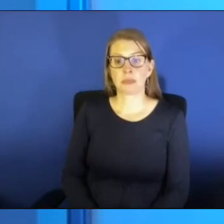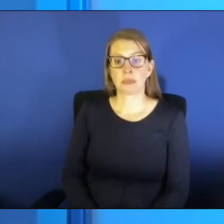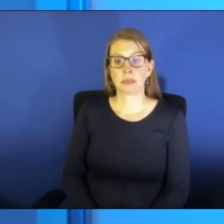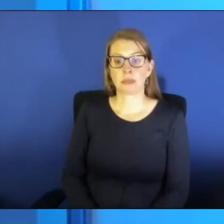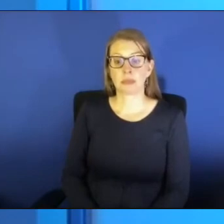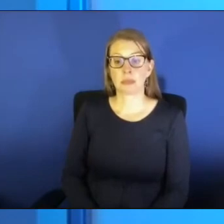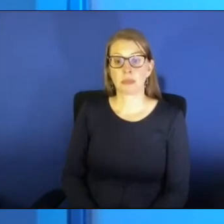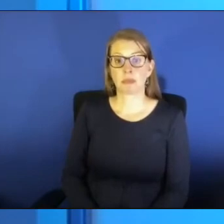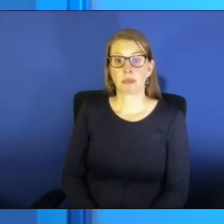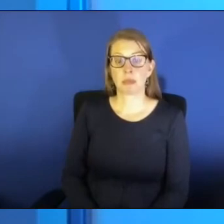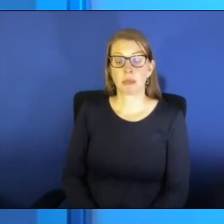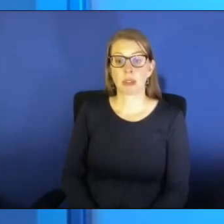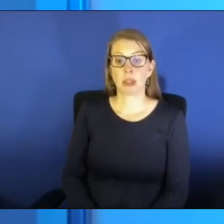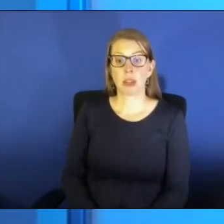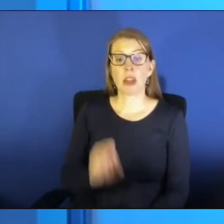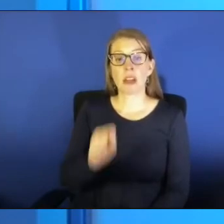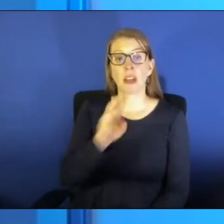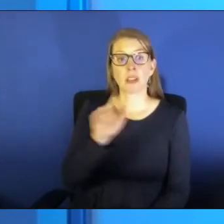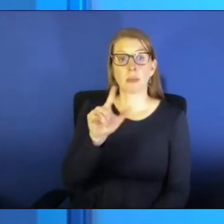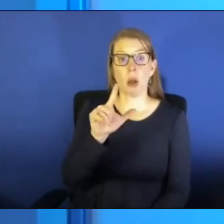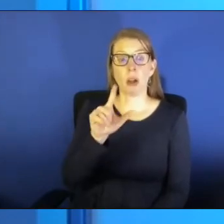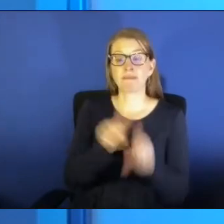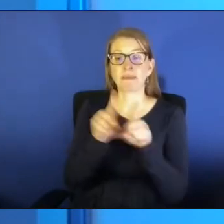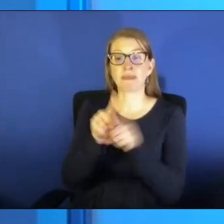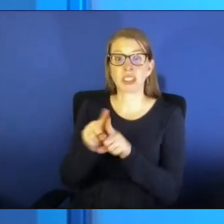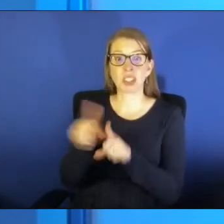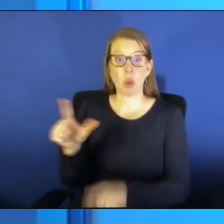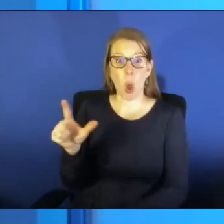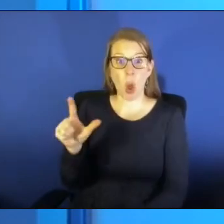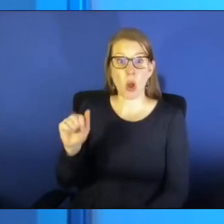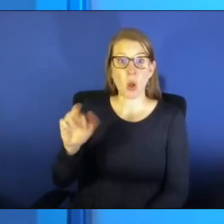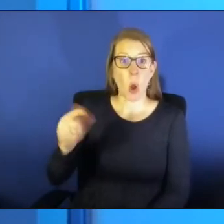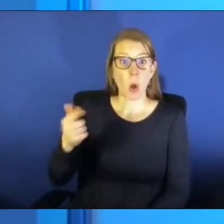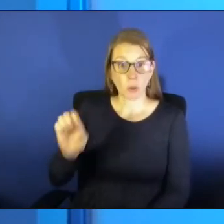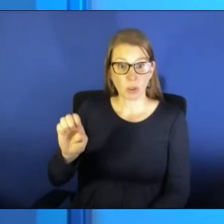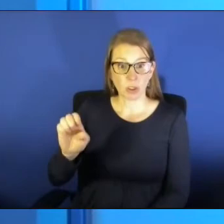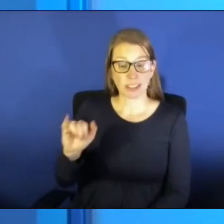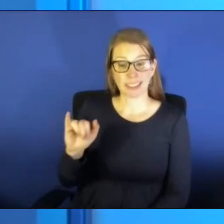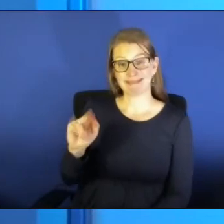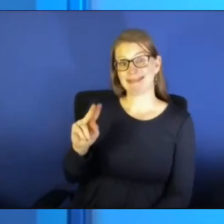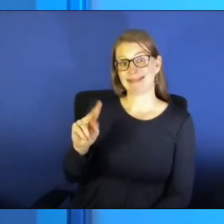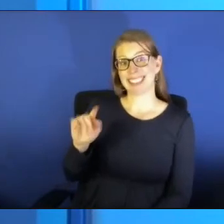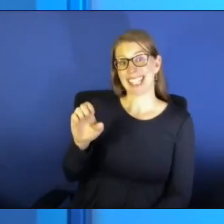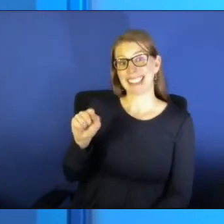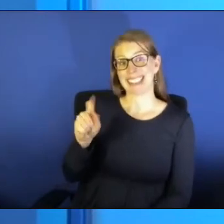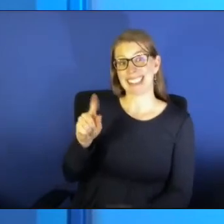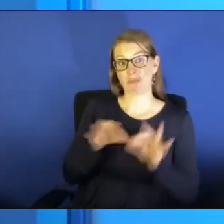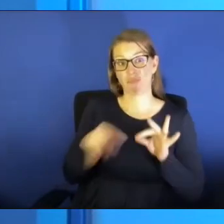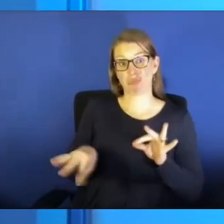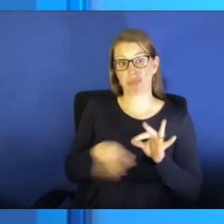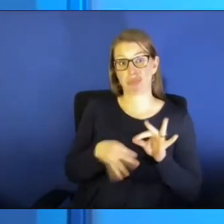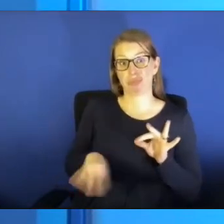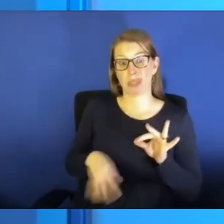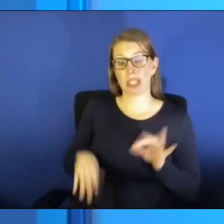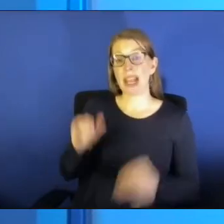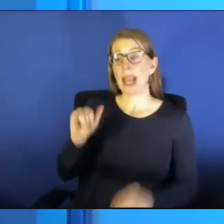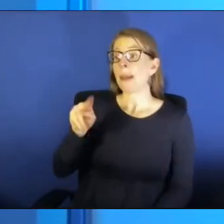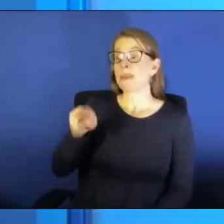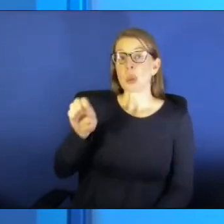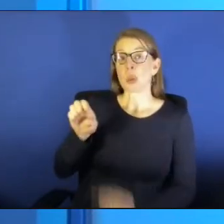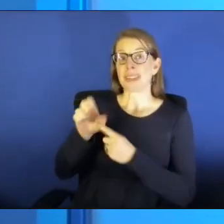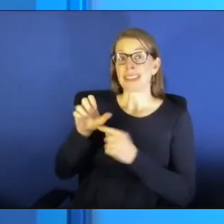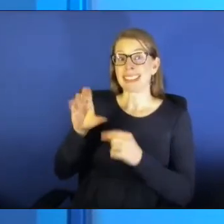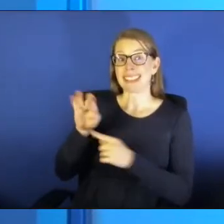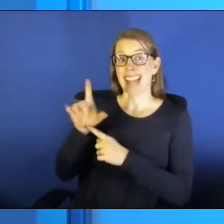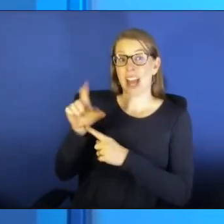large intestine are sites of some of the largest collections of immune cells in the body.